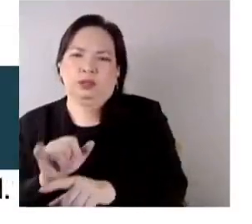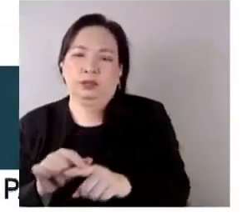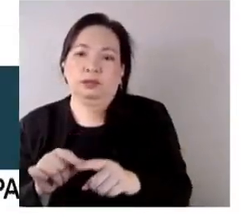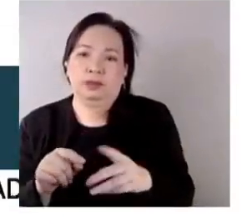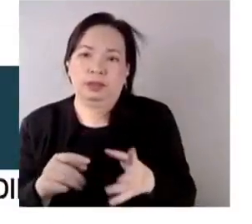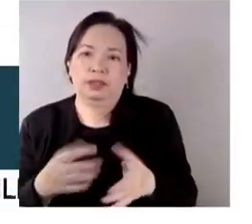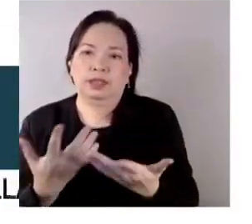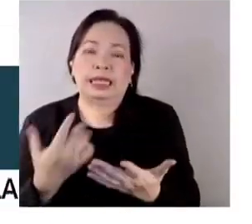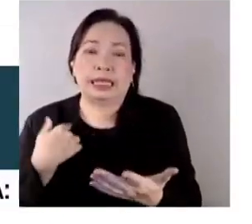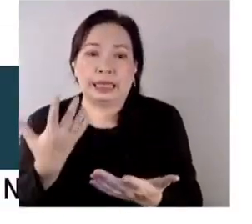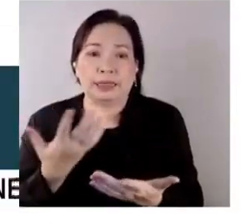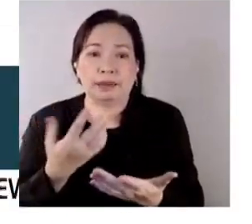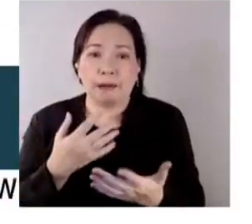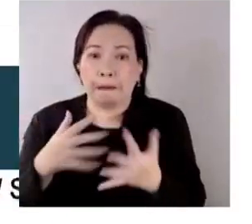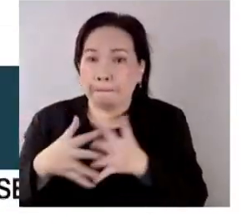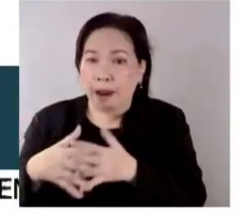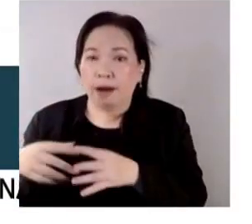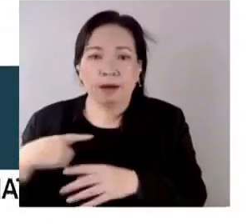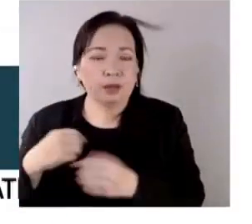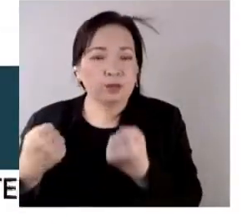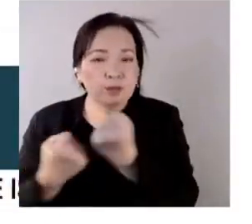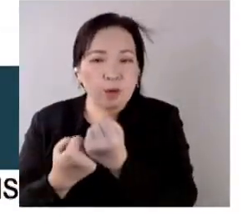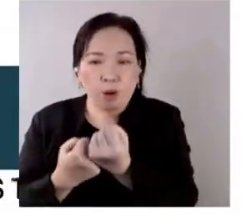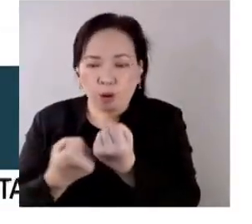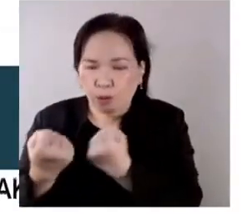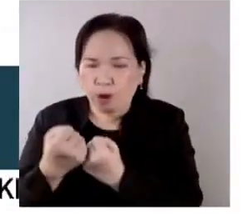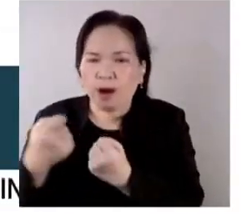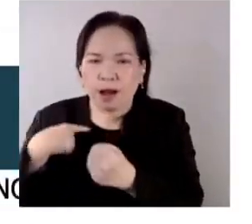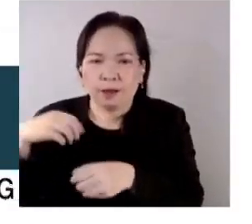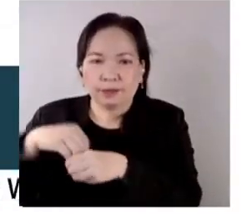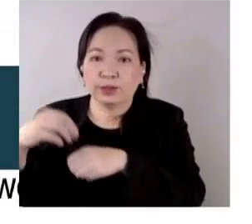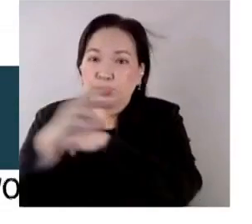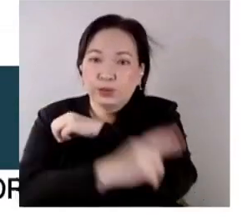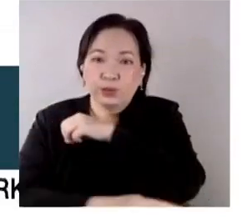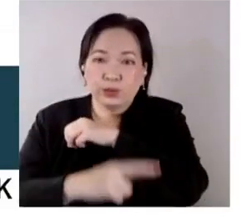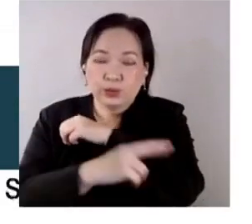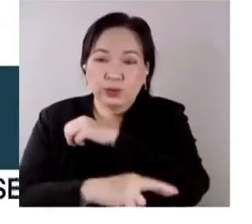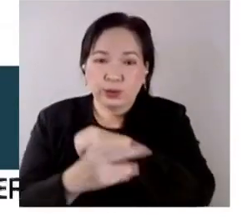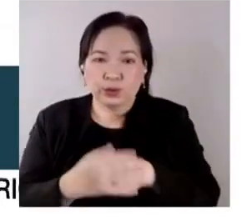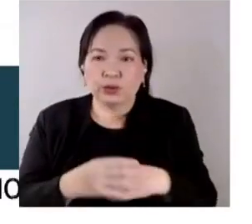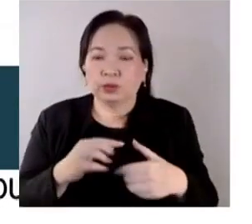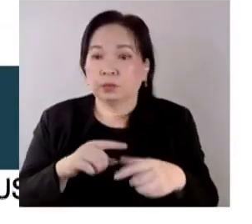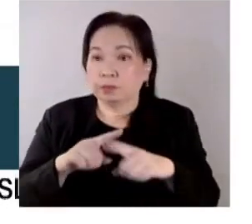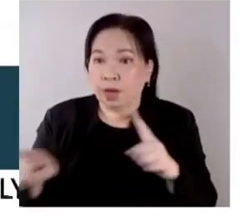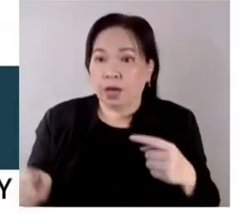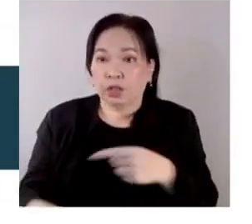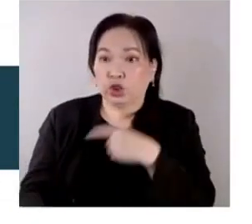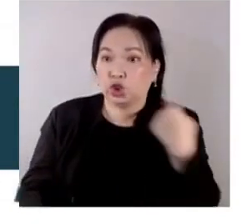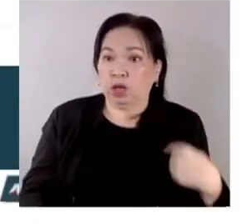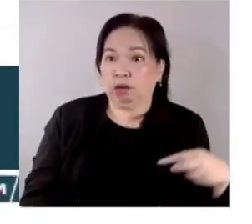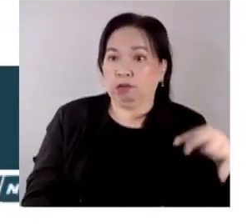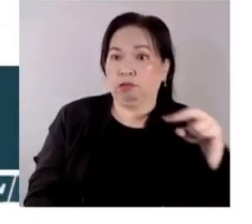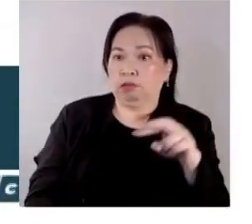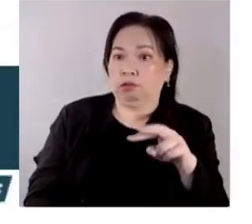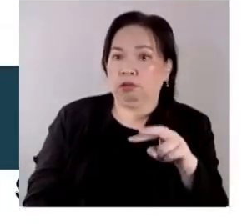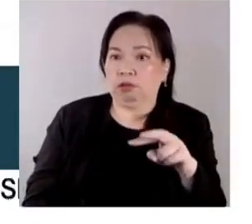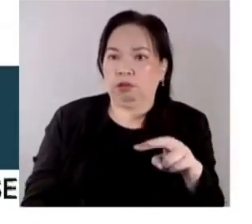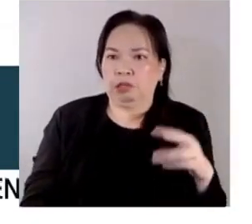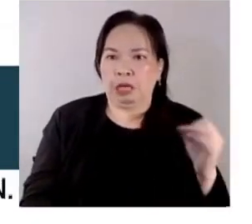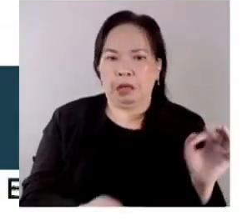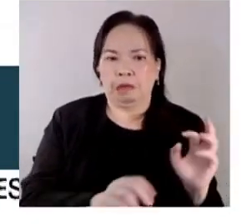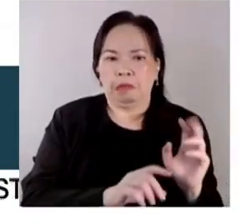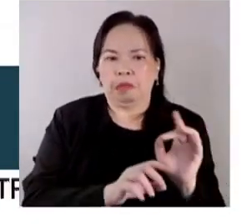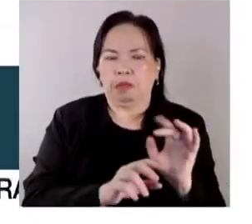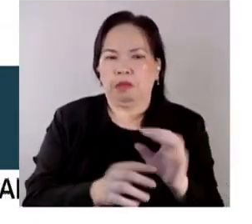have allies in the region. And of course, at this point in time, from the perspective of China, they have the correlation of forces are on their